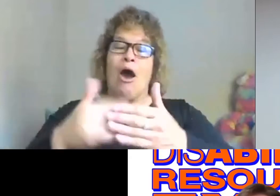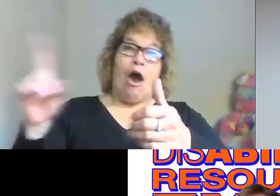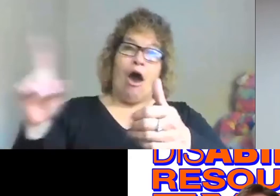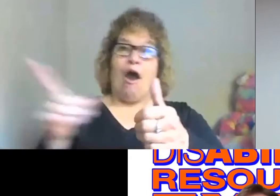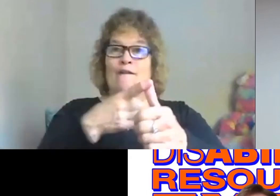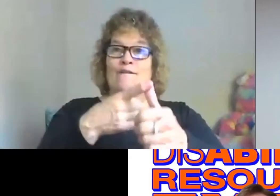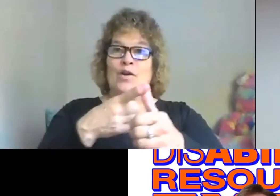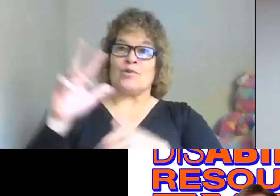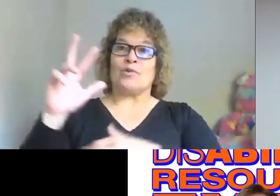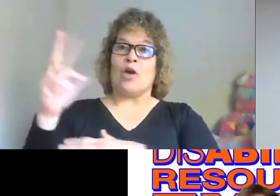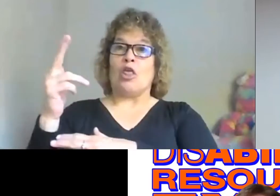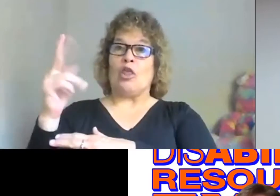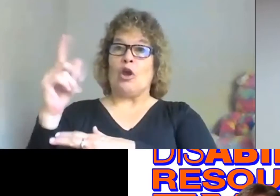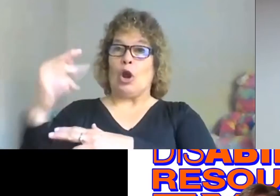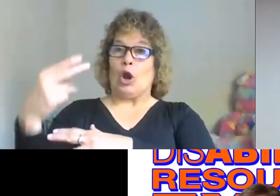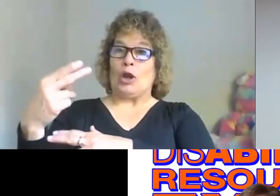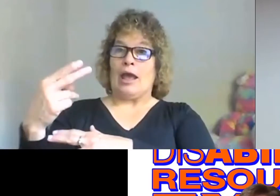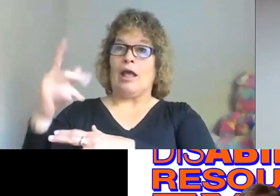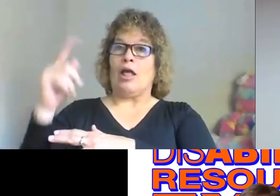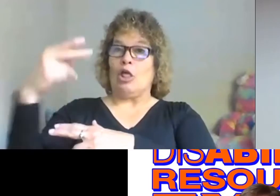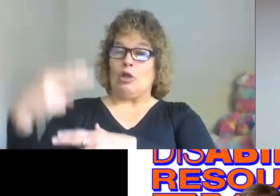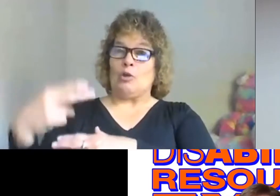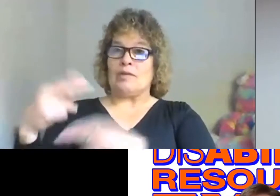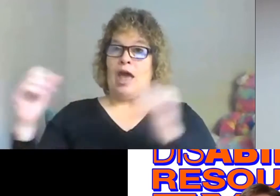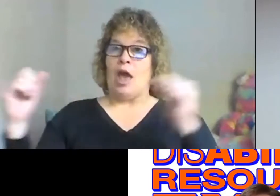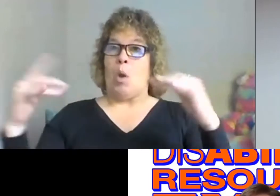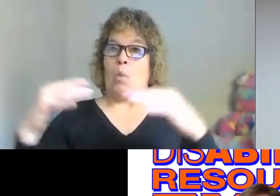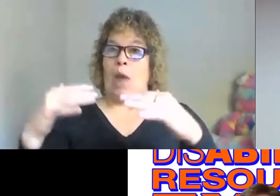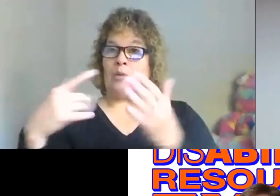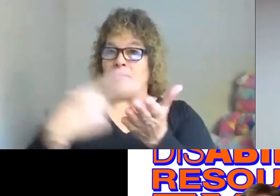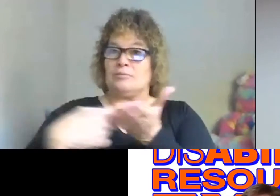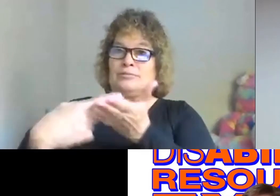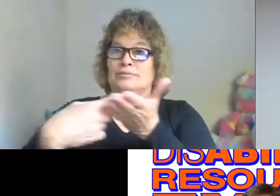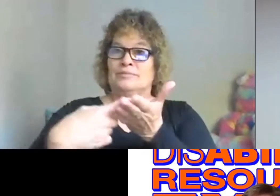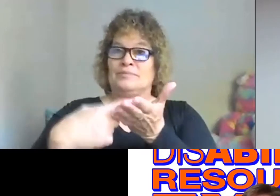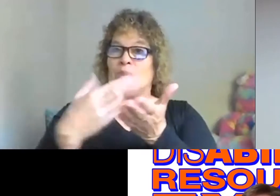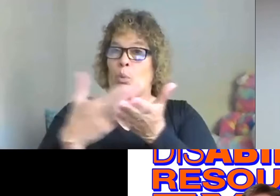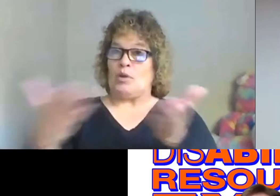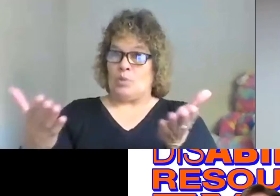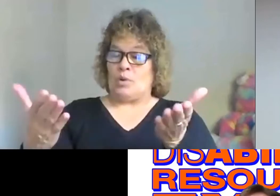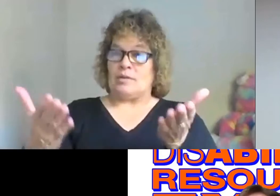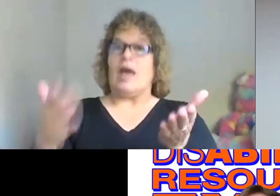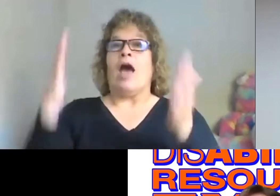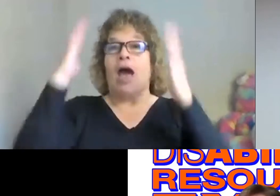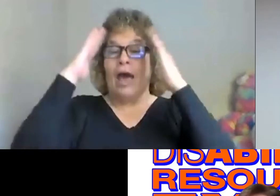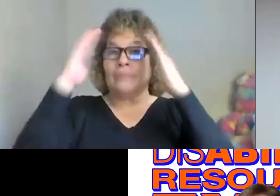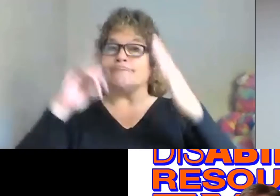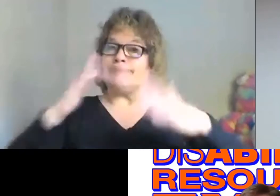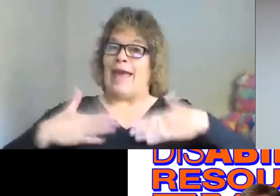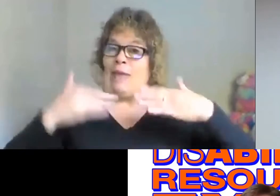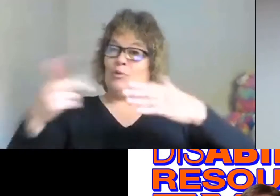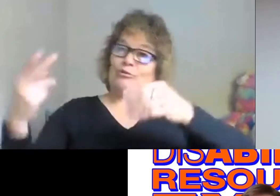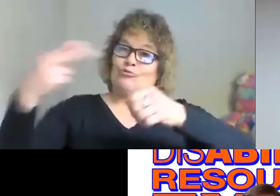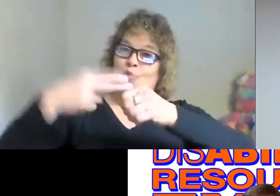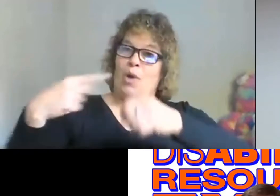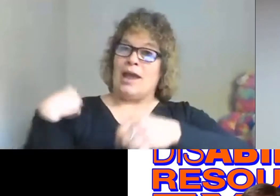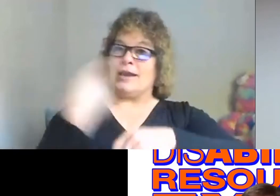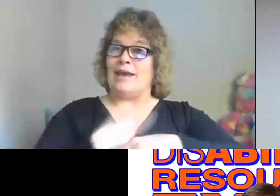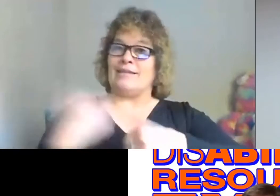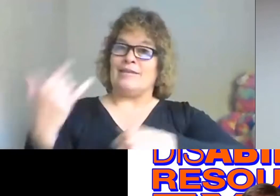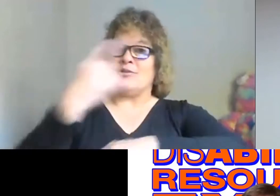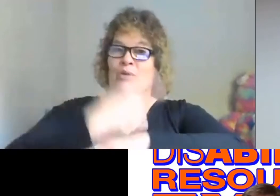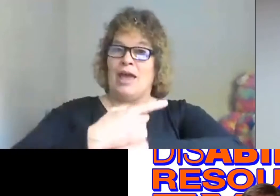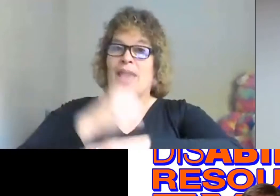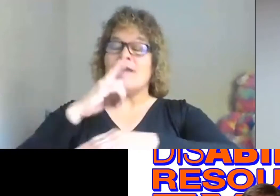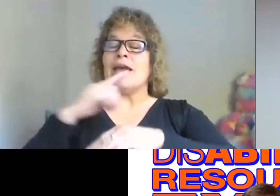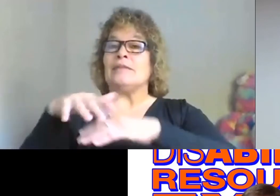Third Thursday Resource Roundup. We're happy you've chosen to join us today as we hear from exhibitors in the areas of healthcare